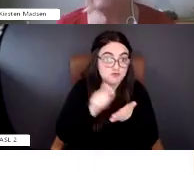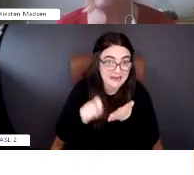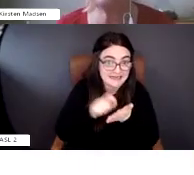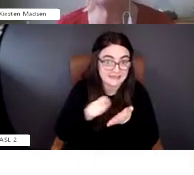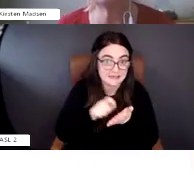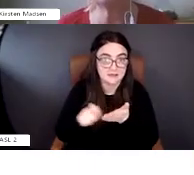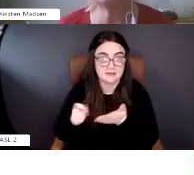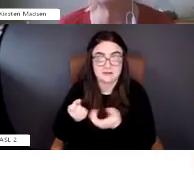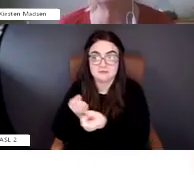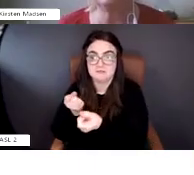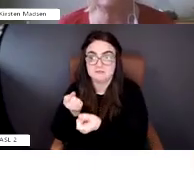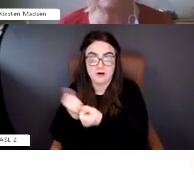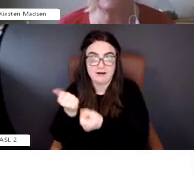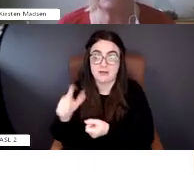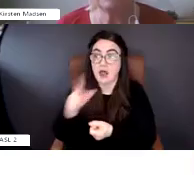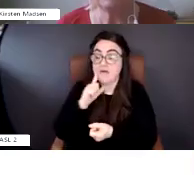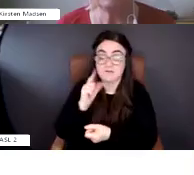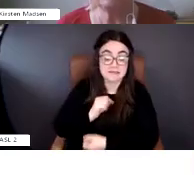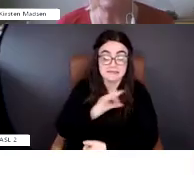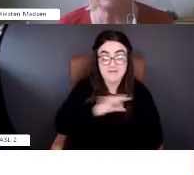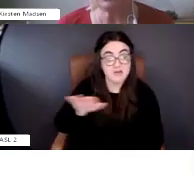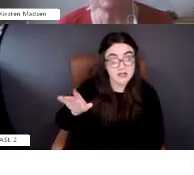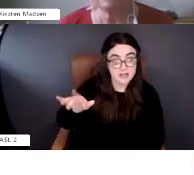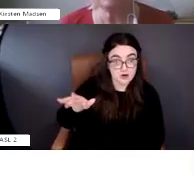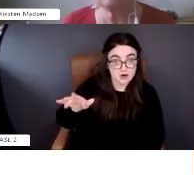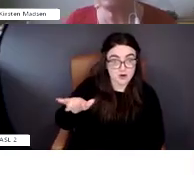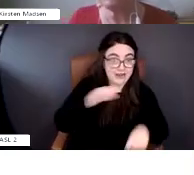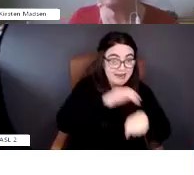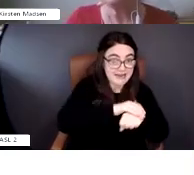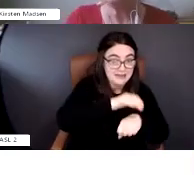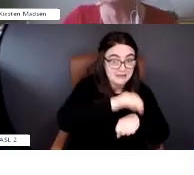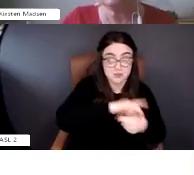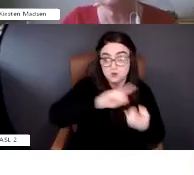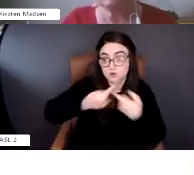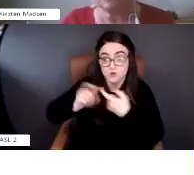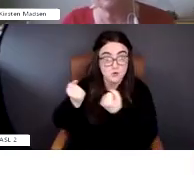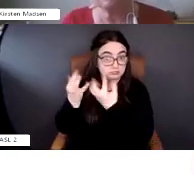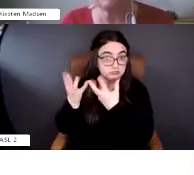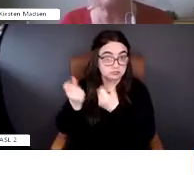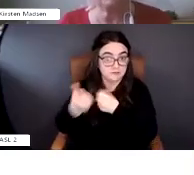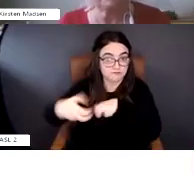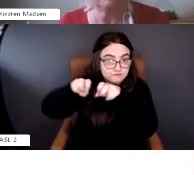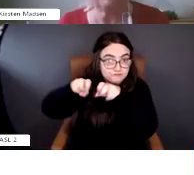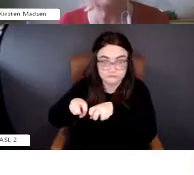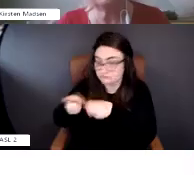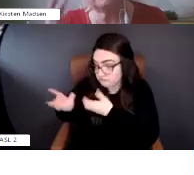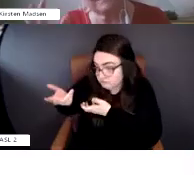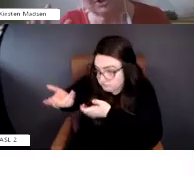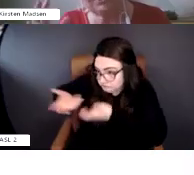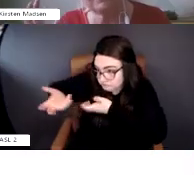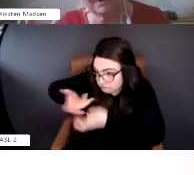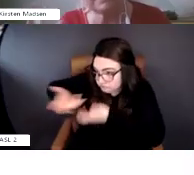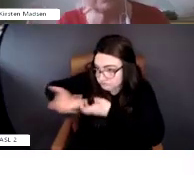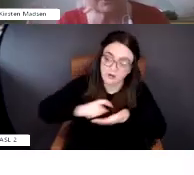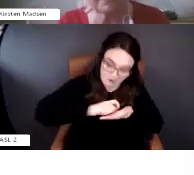staff that were Herculean who were sitting with people, helping them, which is an issue